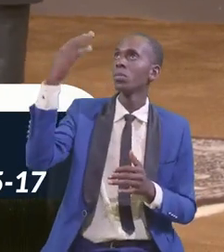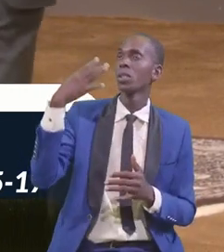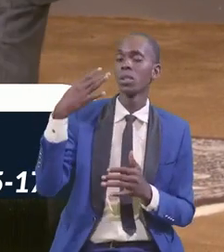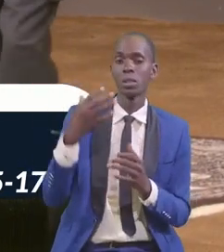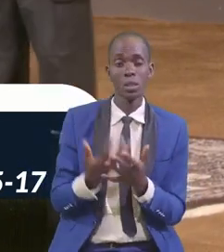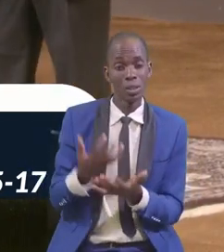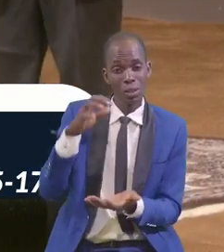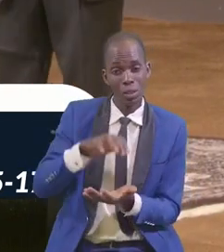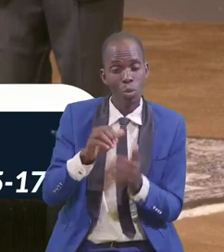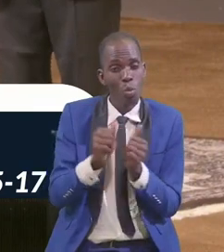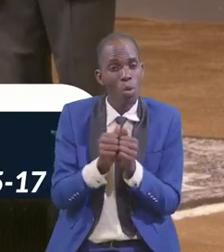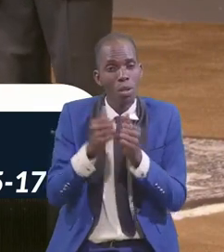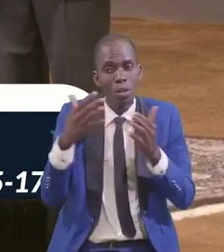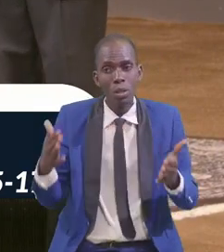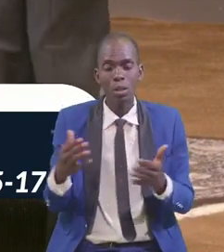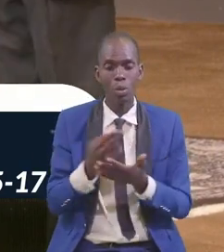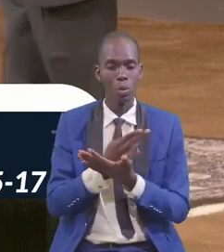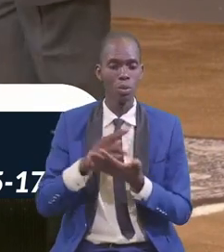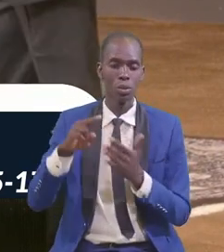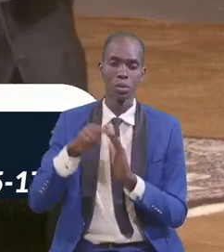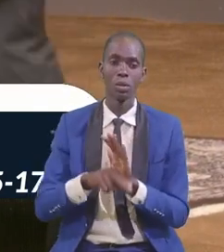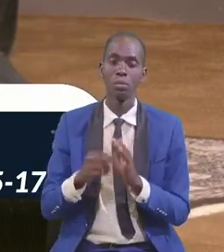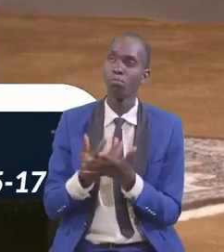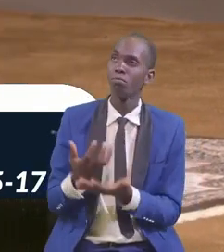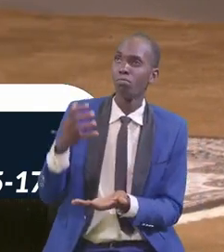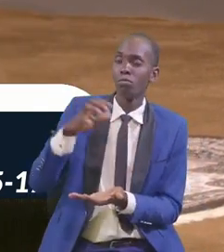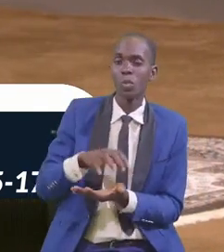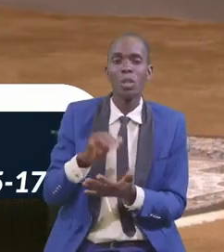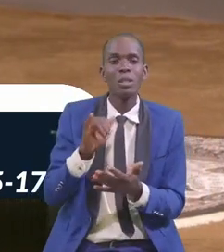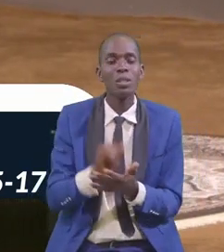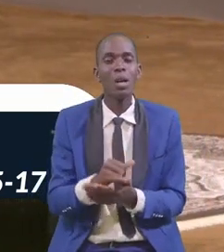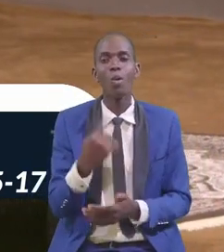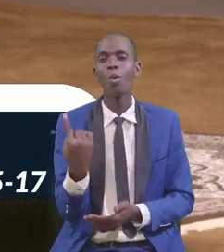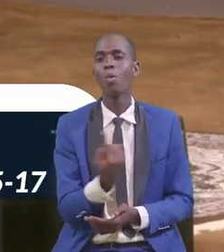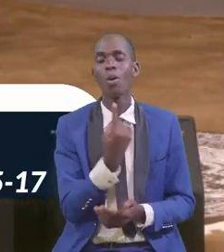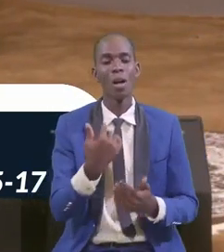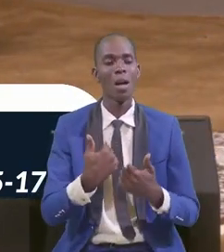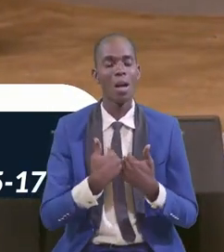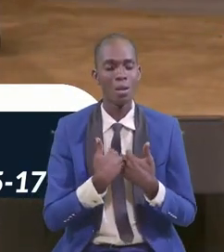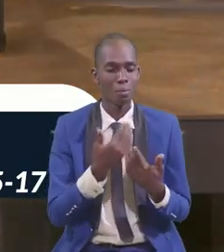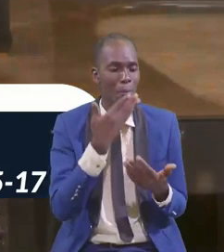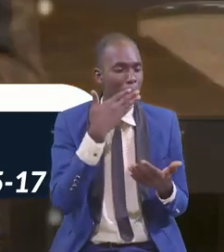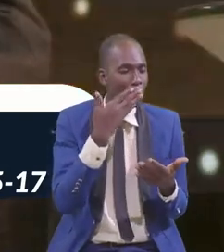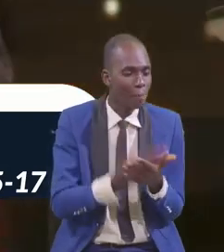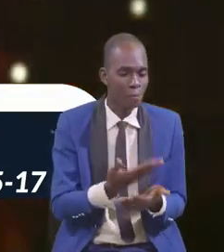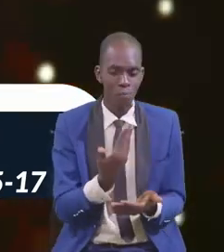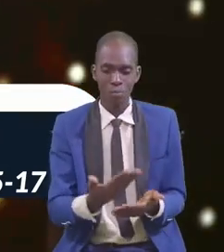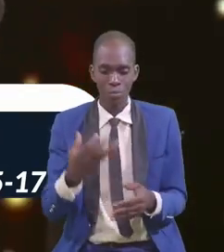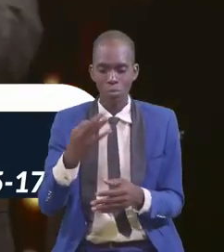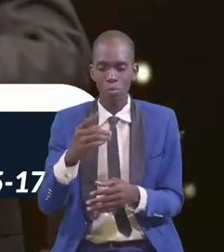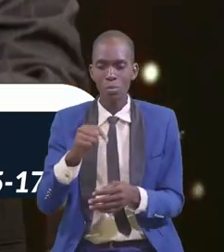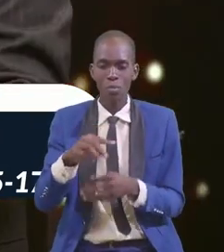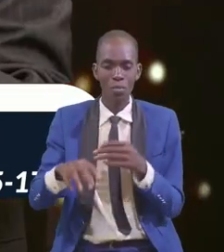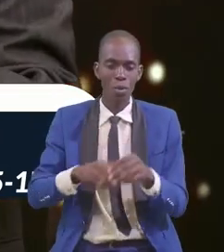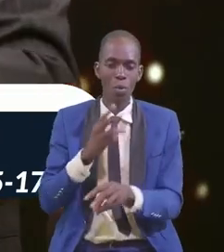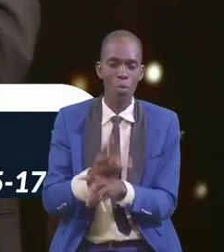the rich without godliness, the rich that only has the goodliness of the world that is